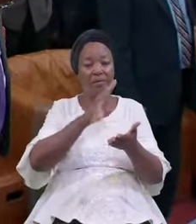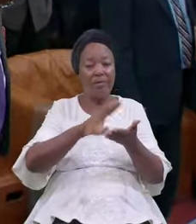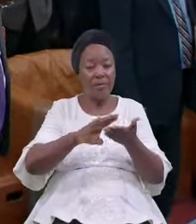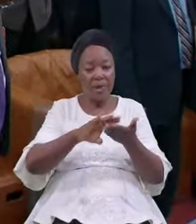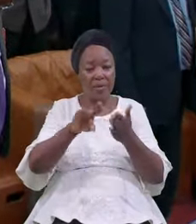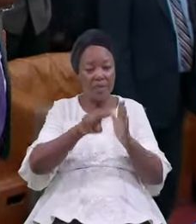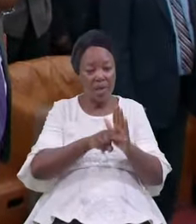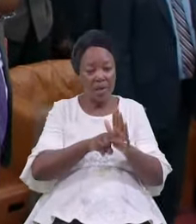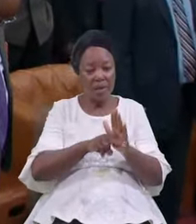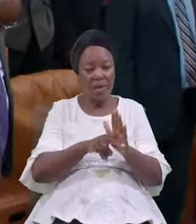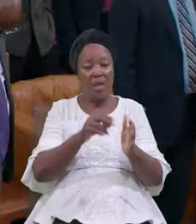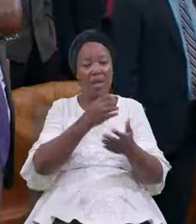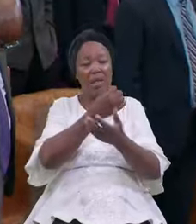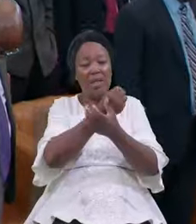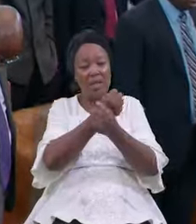salvation,